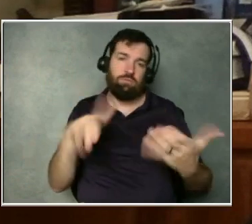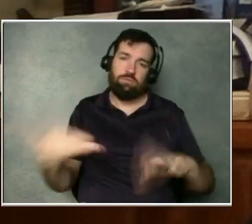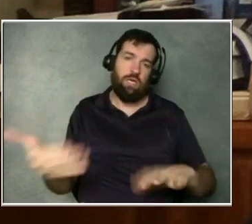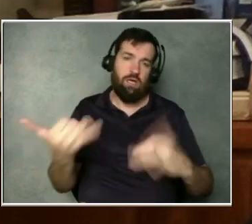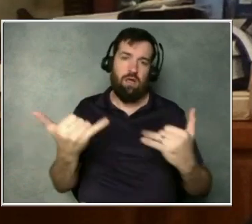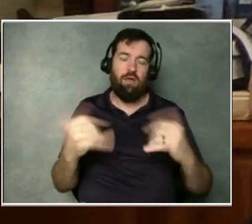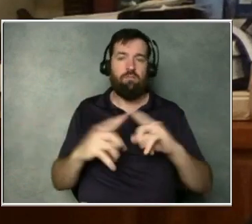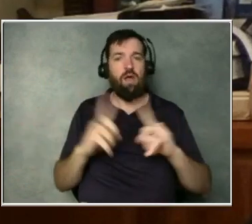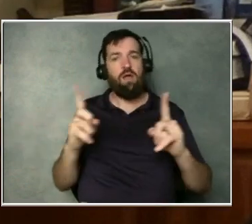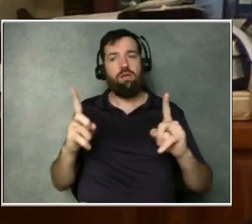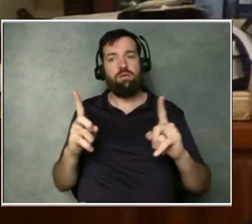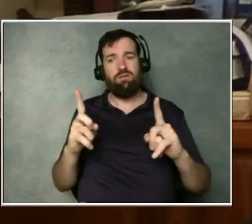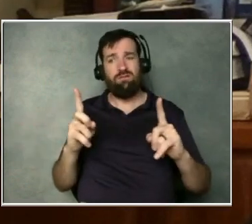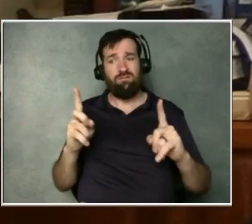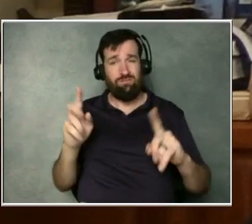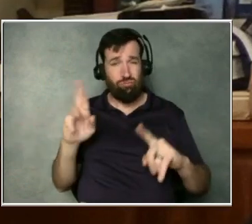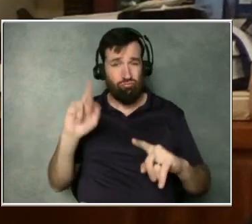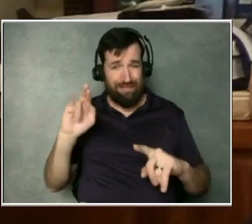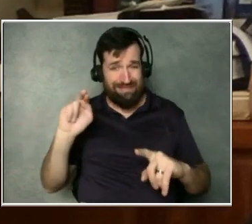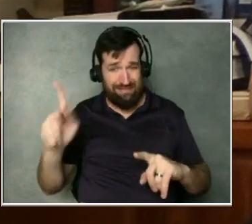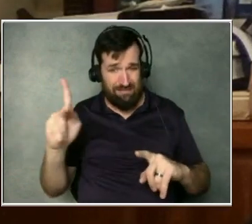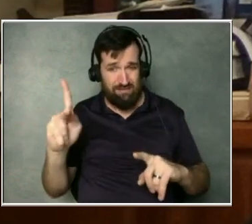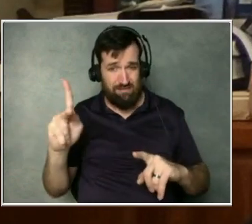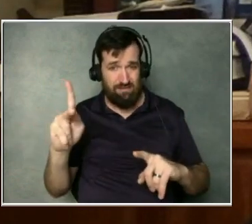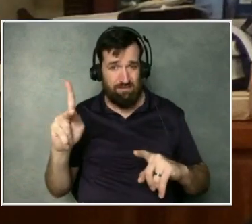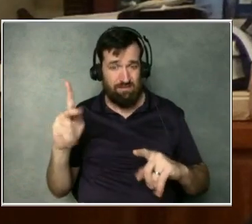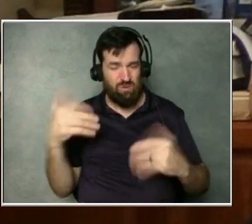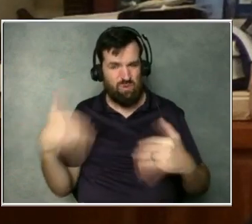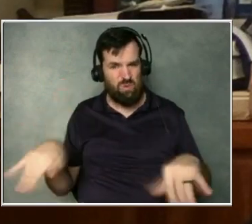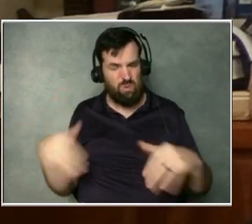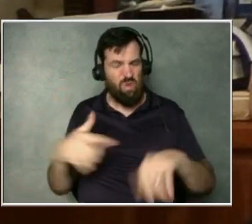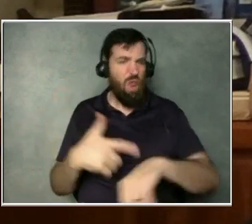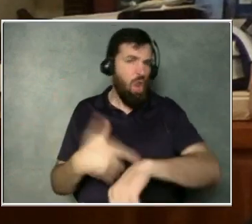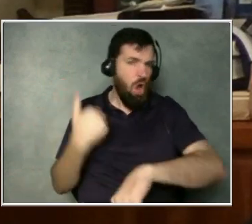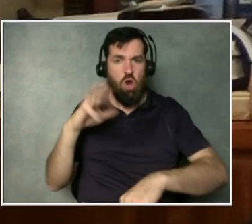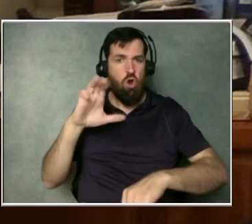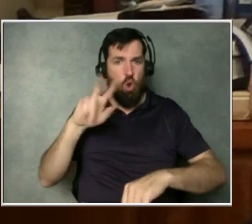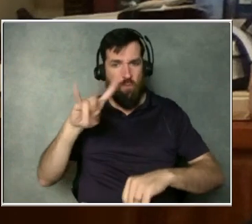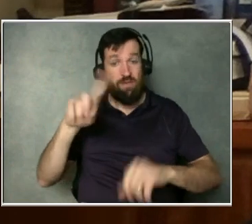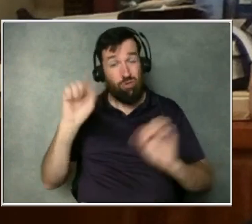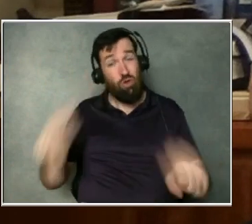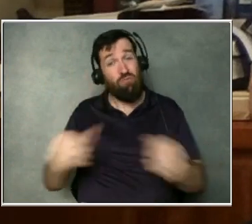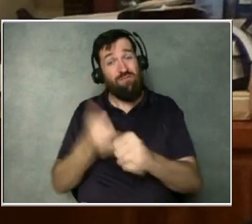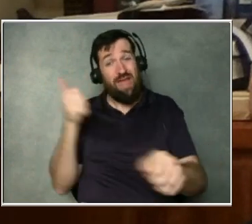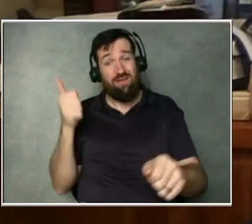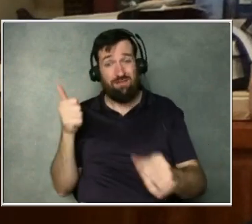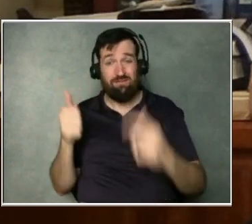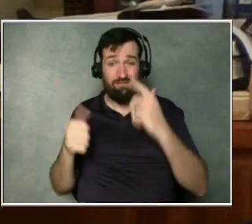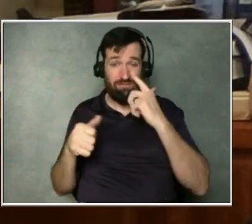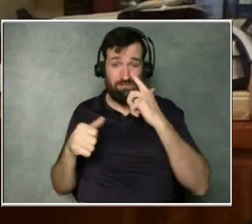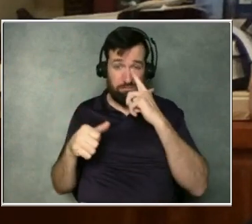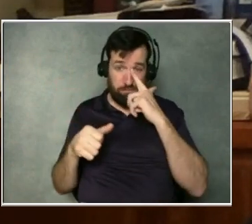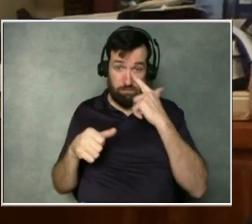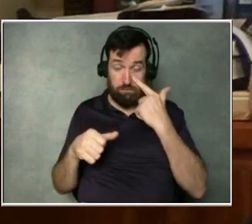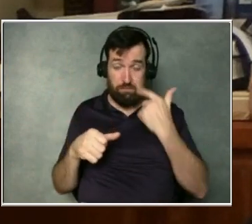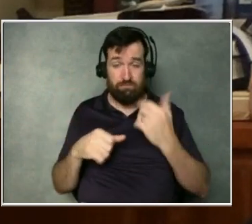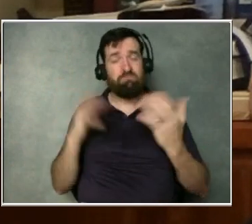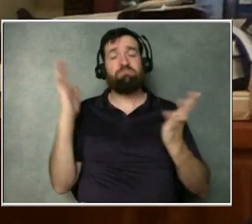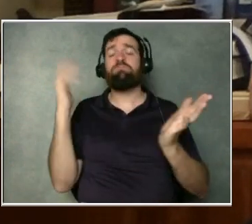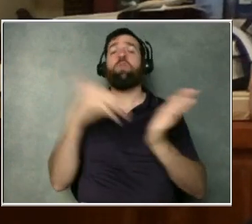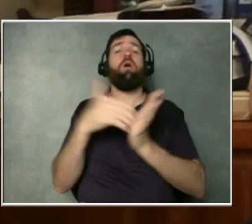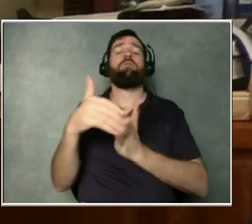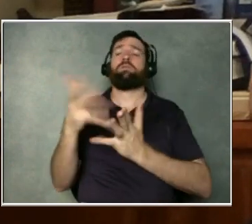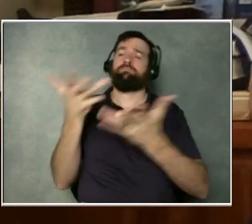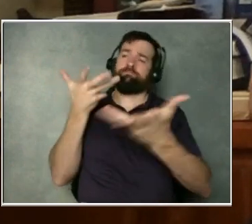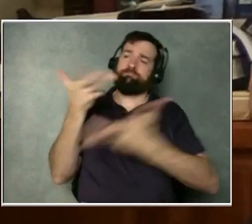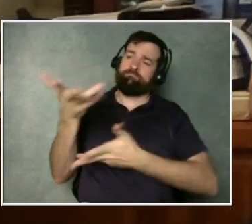run a risk, a measurable risk of long COVID that could have been prevented. And many, many times when you talk with